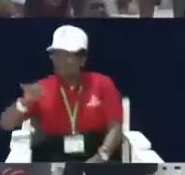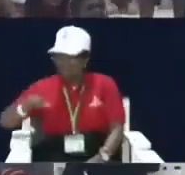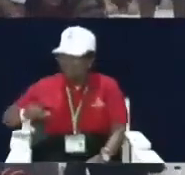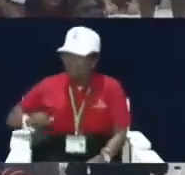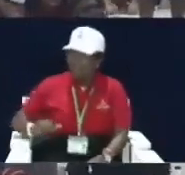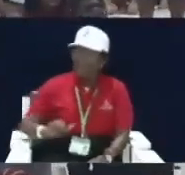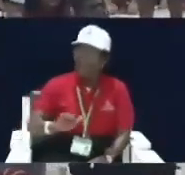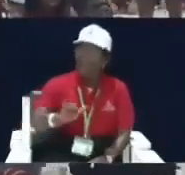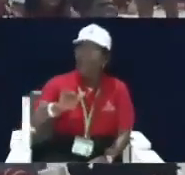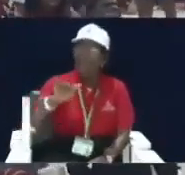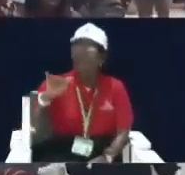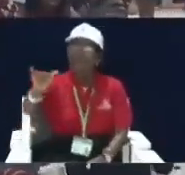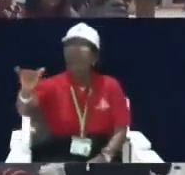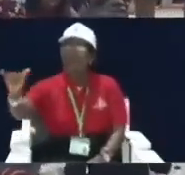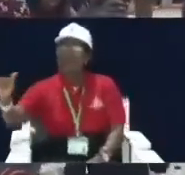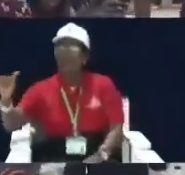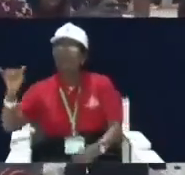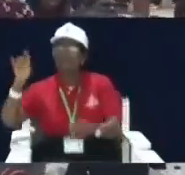everlasting,